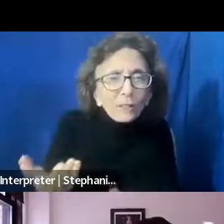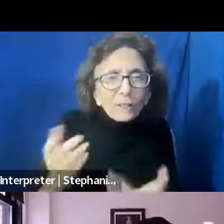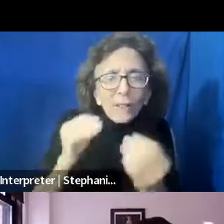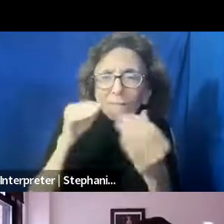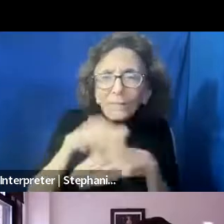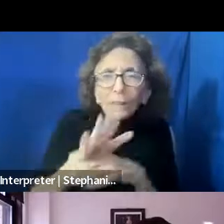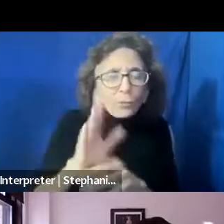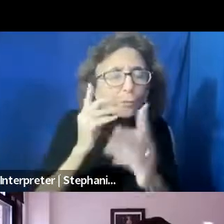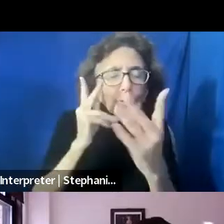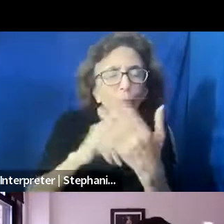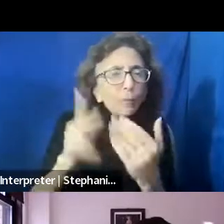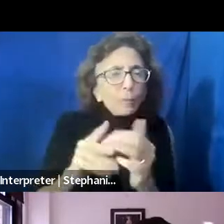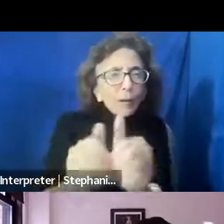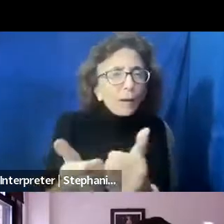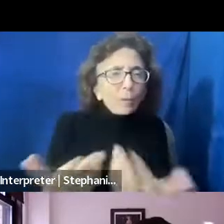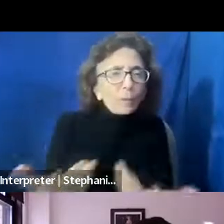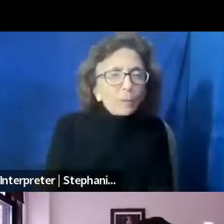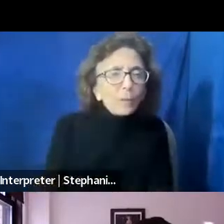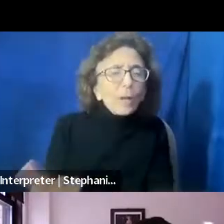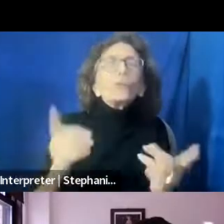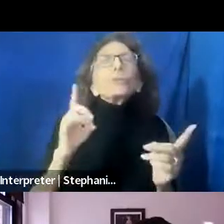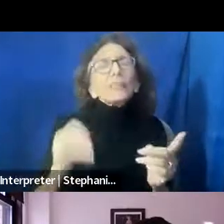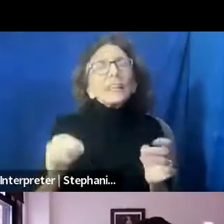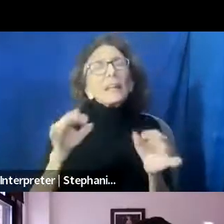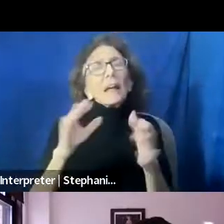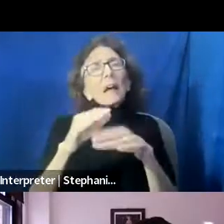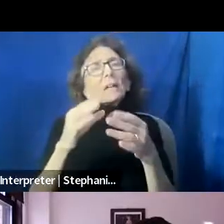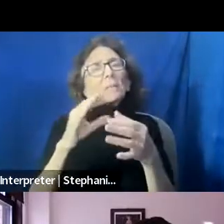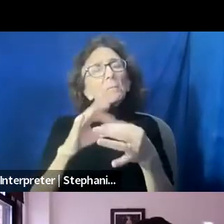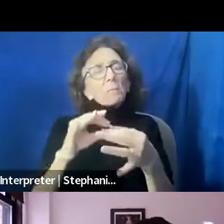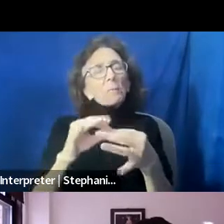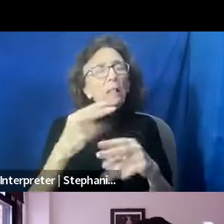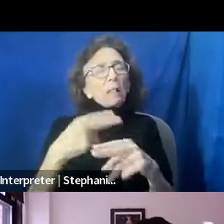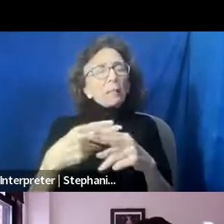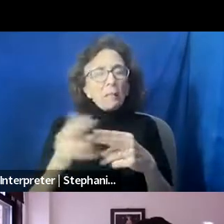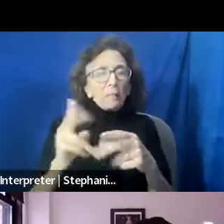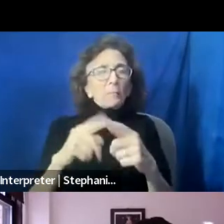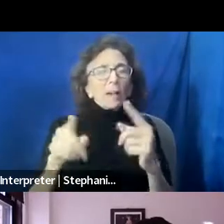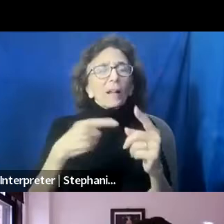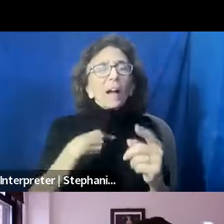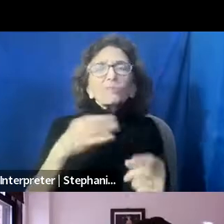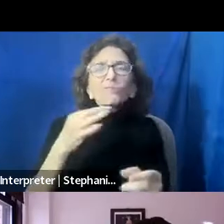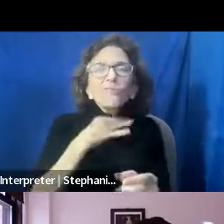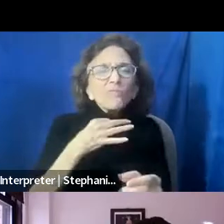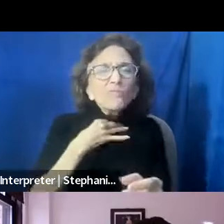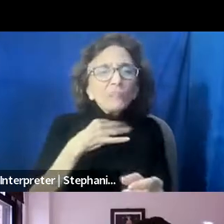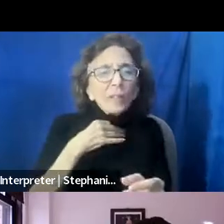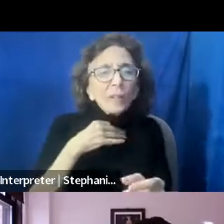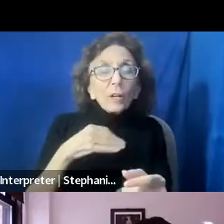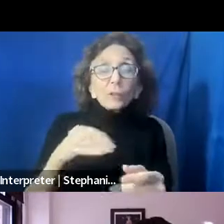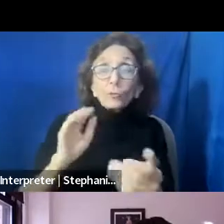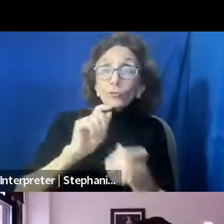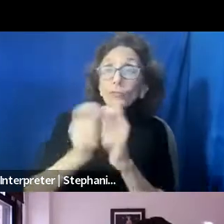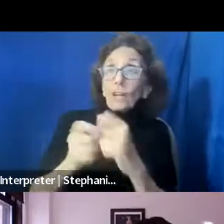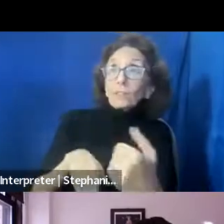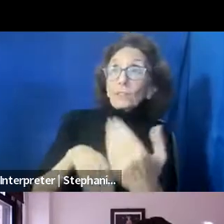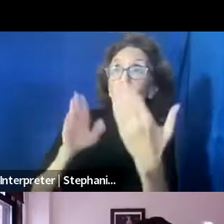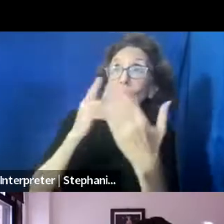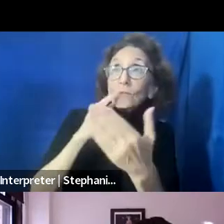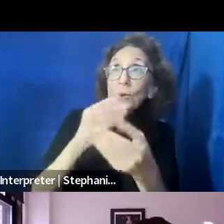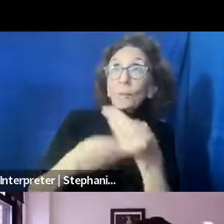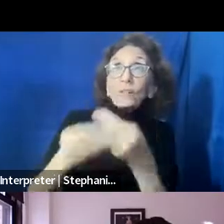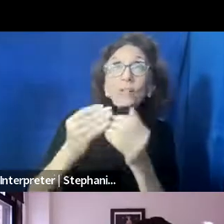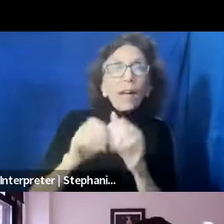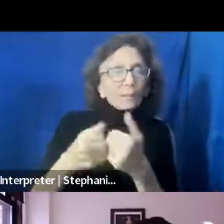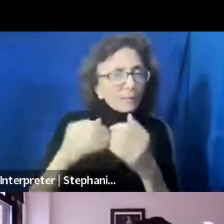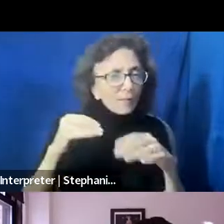to this a little bit, but yeah, I want to know how a new approach to the budget impacts the programming, and